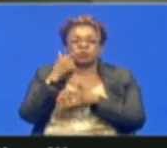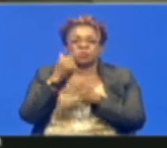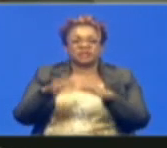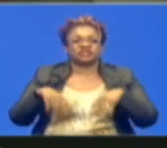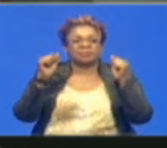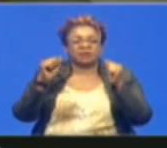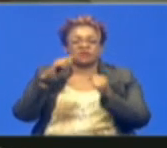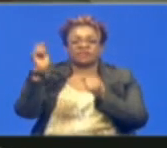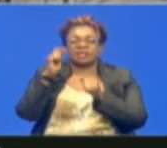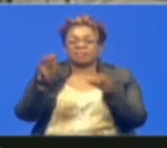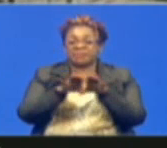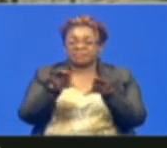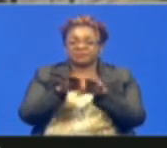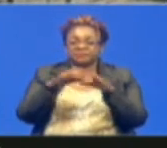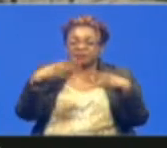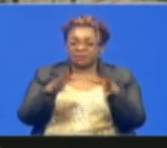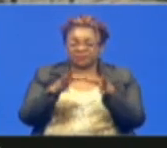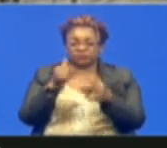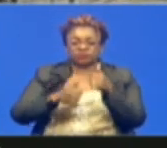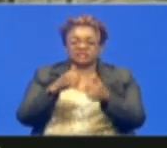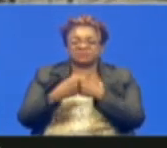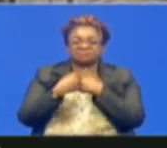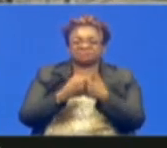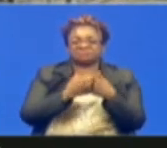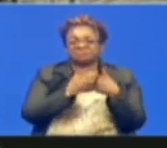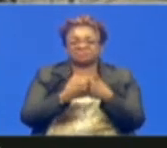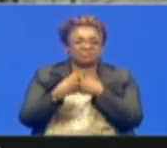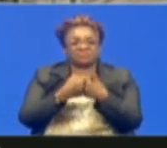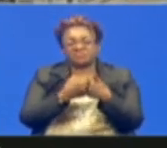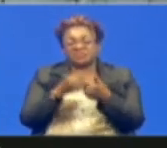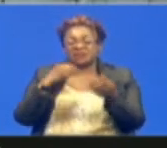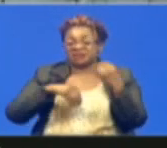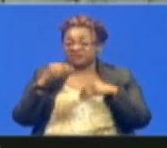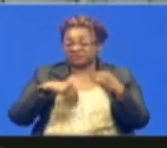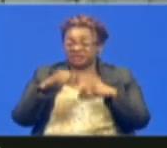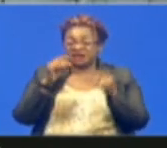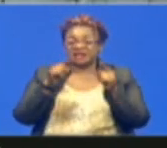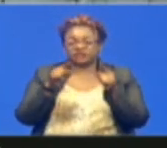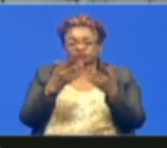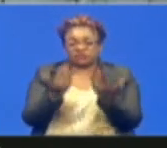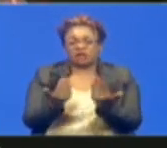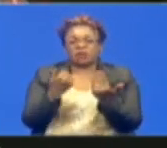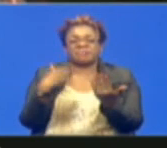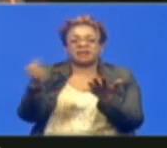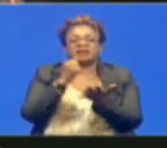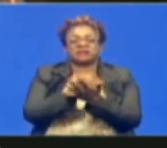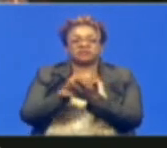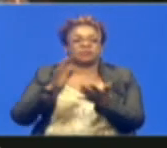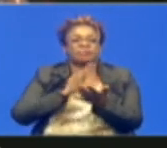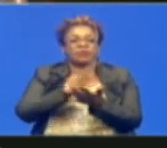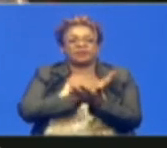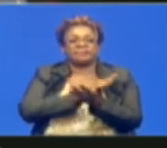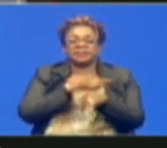Kenya Pipeline Company, which has been battling graft allegations, has been elected as a director to the board. The term of